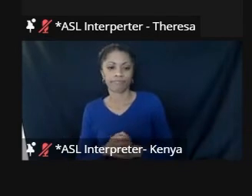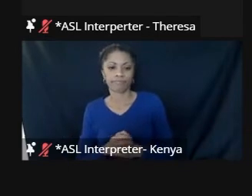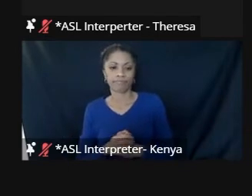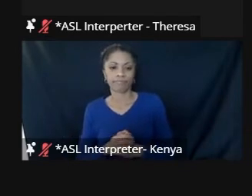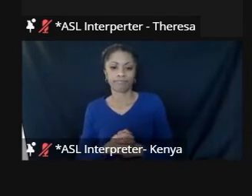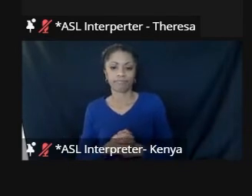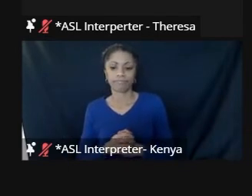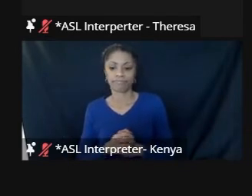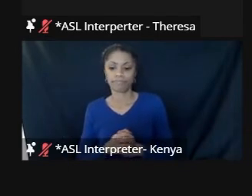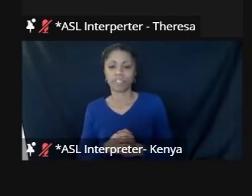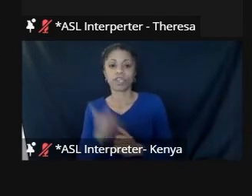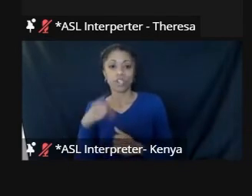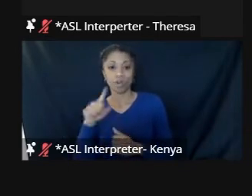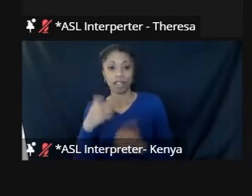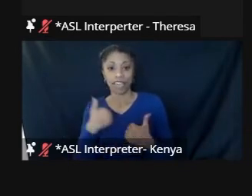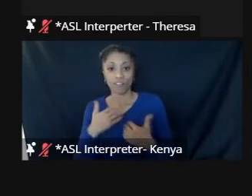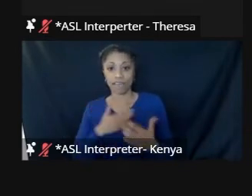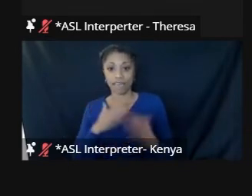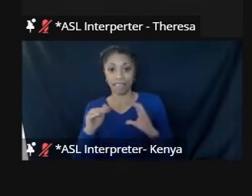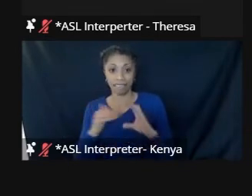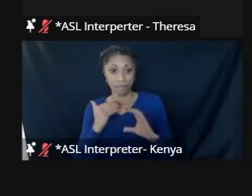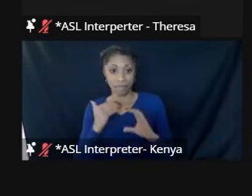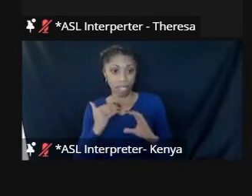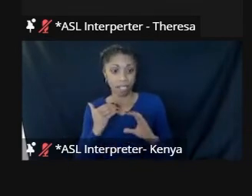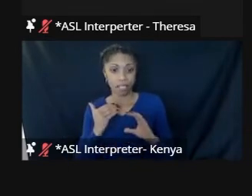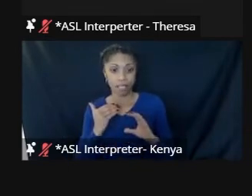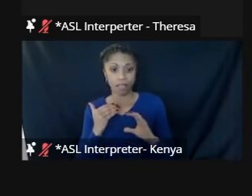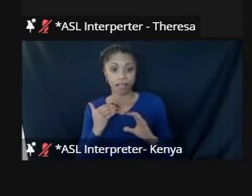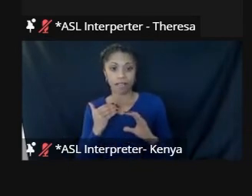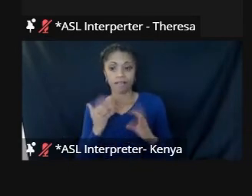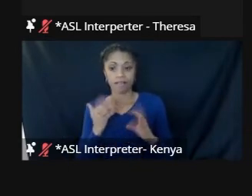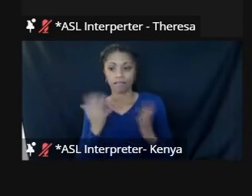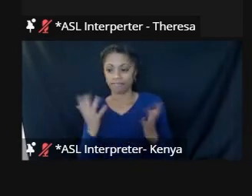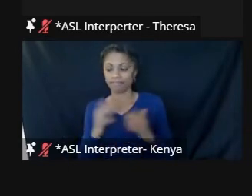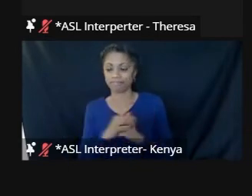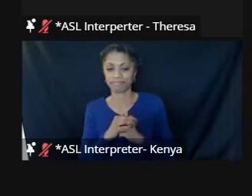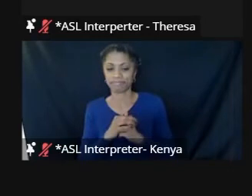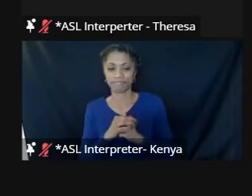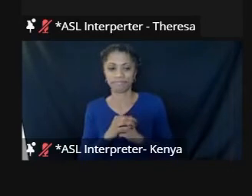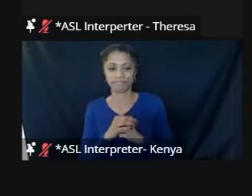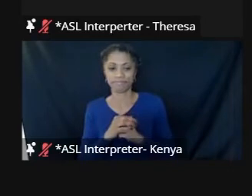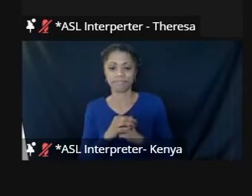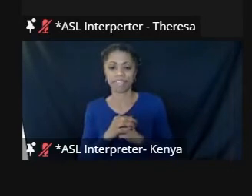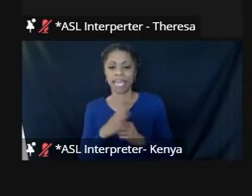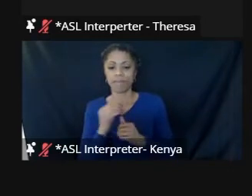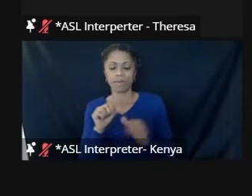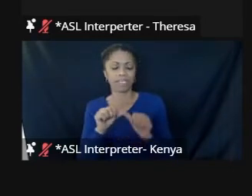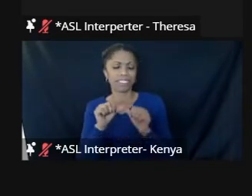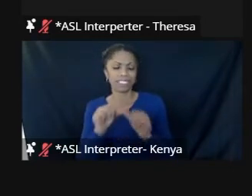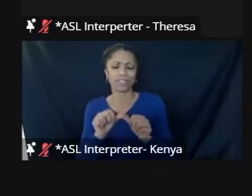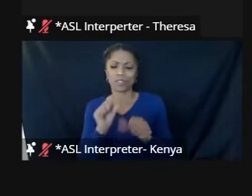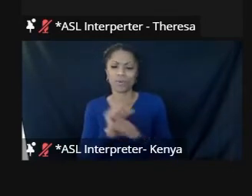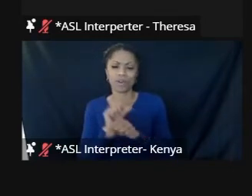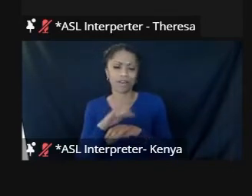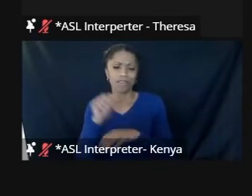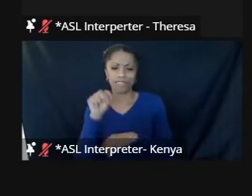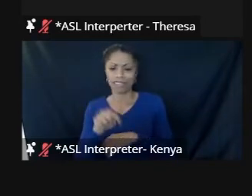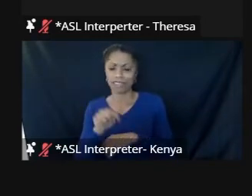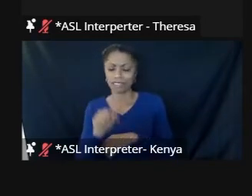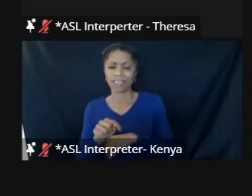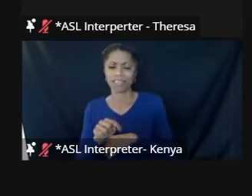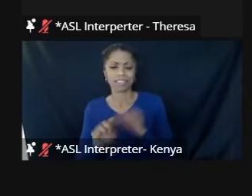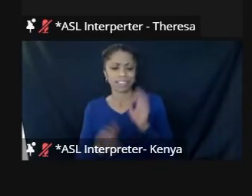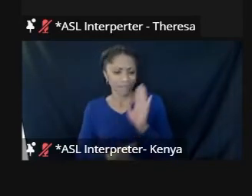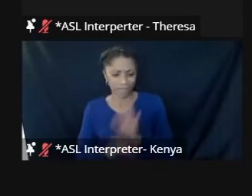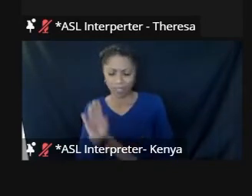Well, you all have my email, and we are continuing to work on this and develop this. We really invite